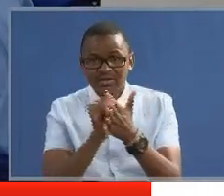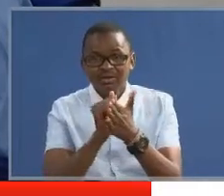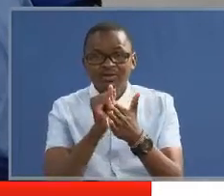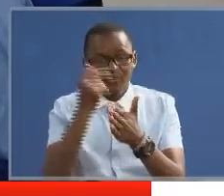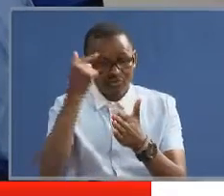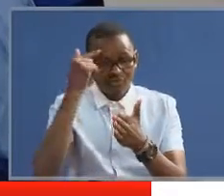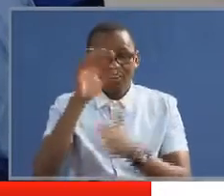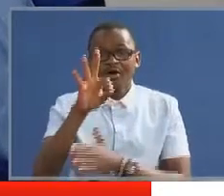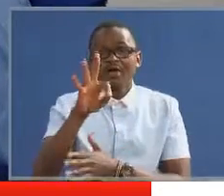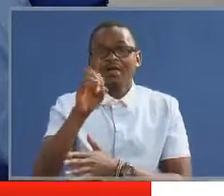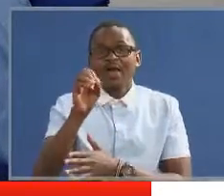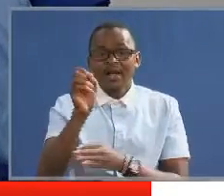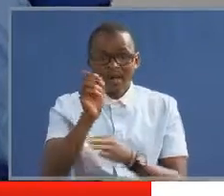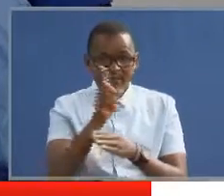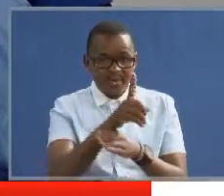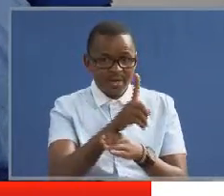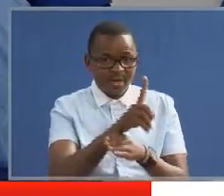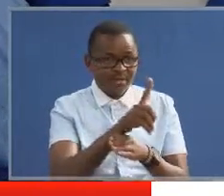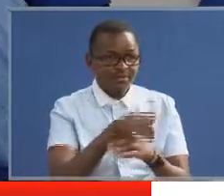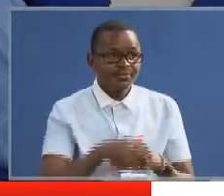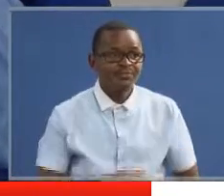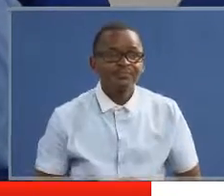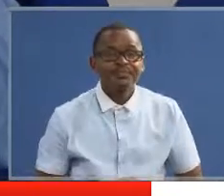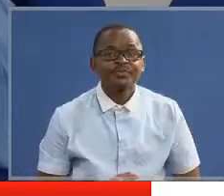for about 30 minutes.